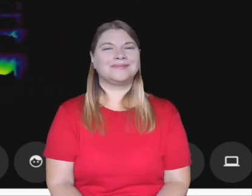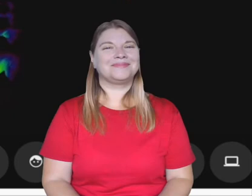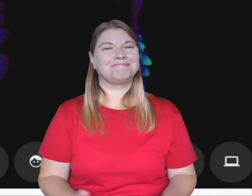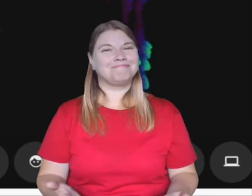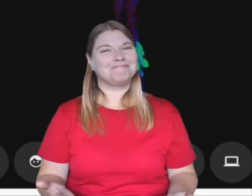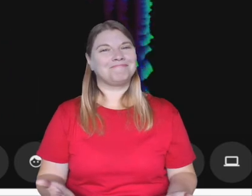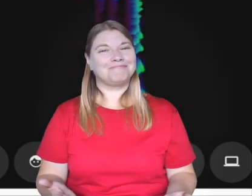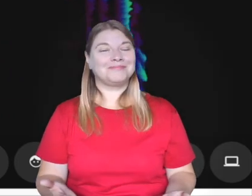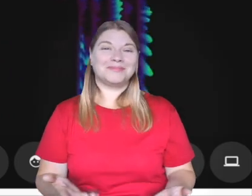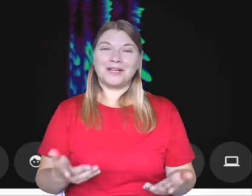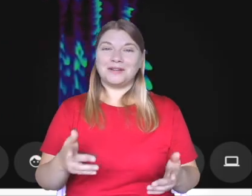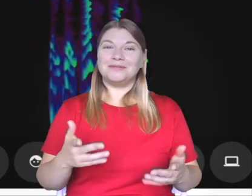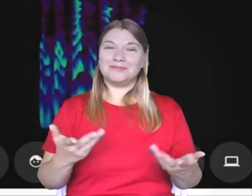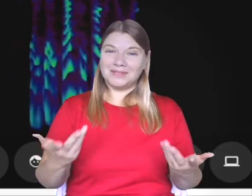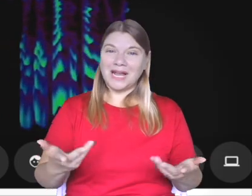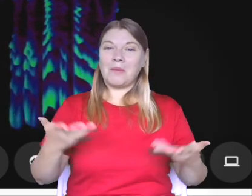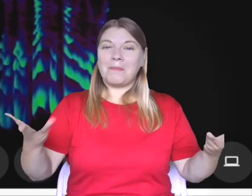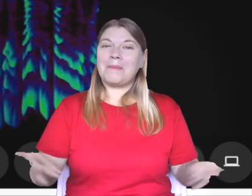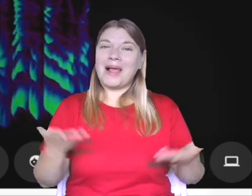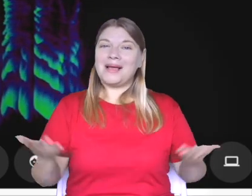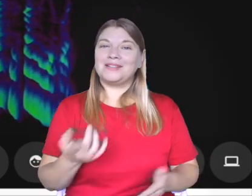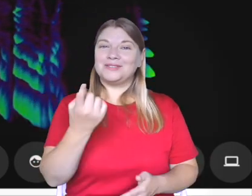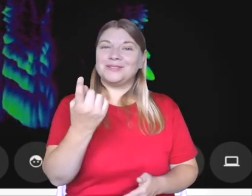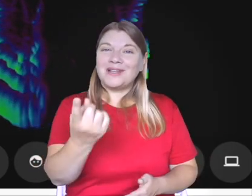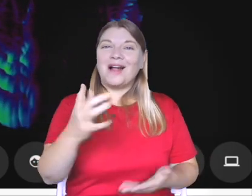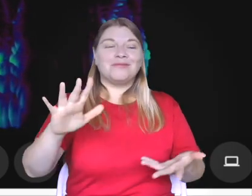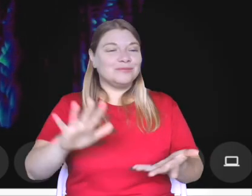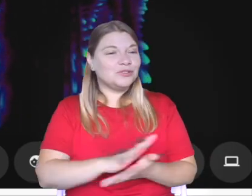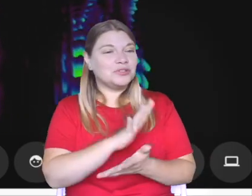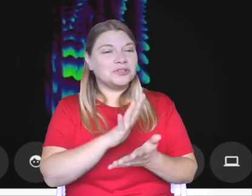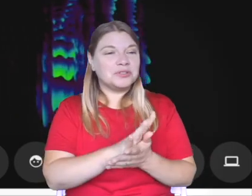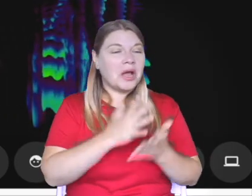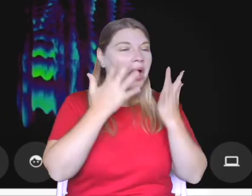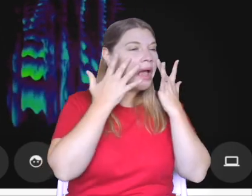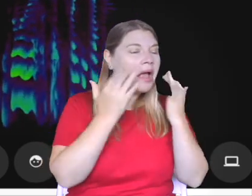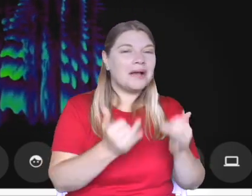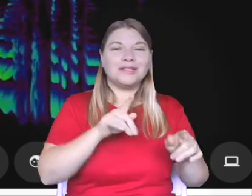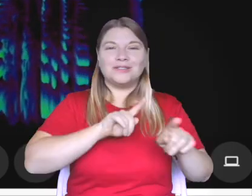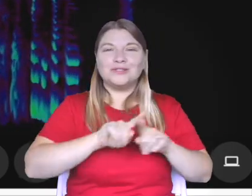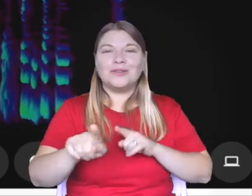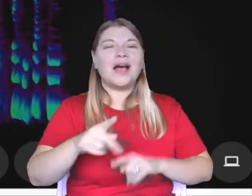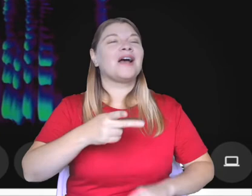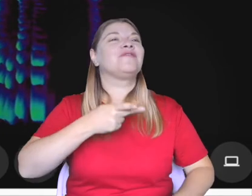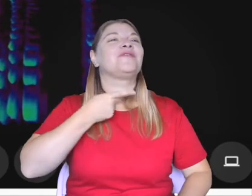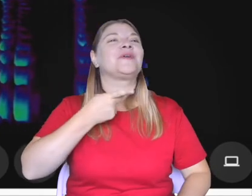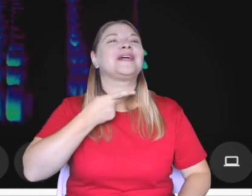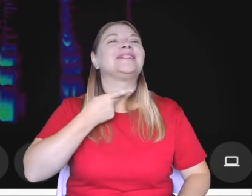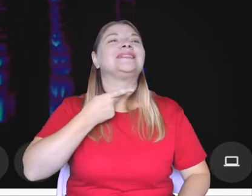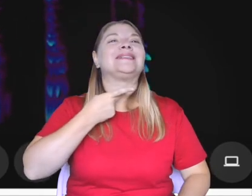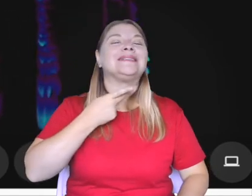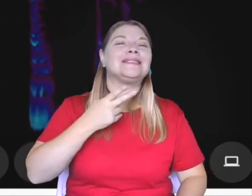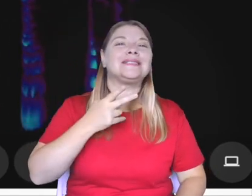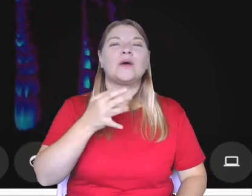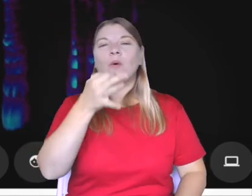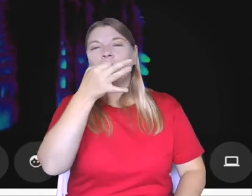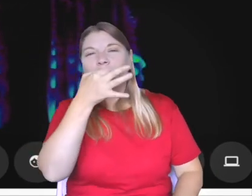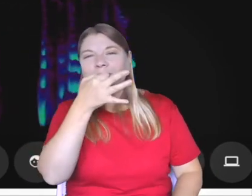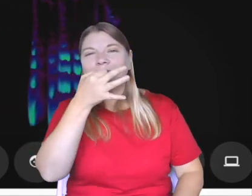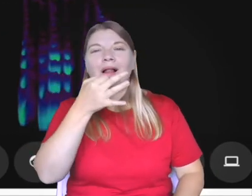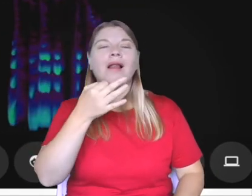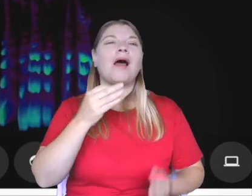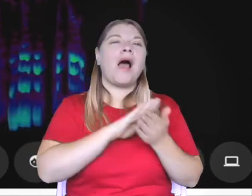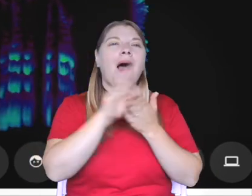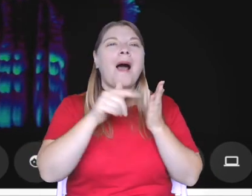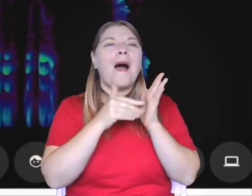There we go. So have some fun with your voice. You can pause it or take 20 seconds and make some noises, whistles,